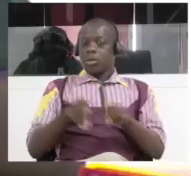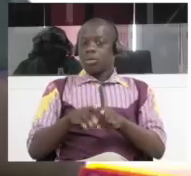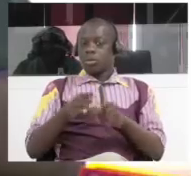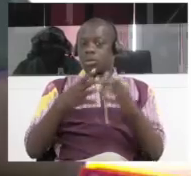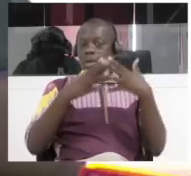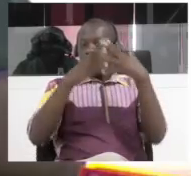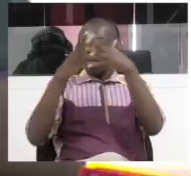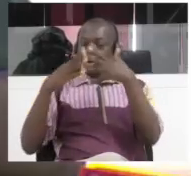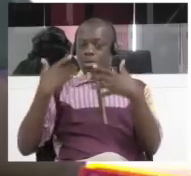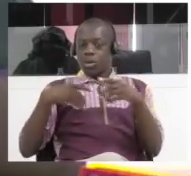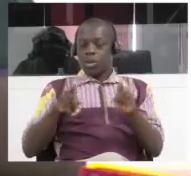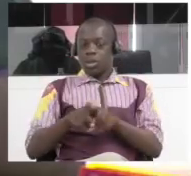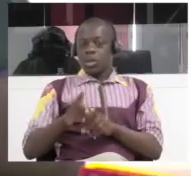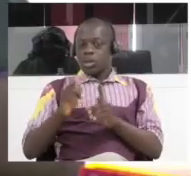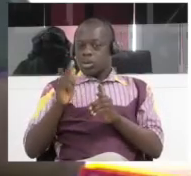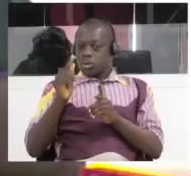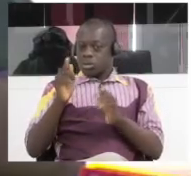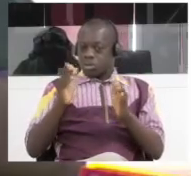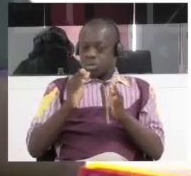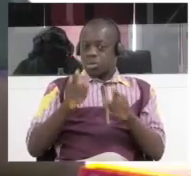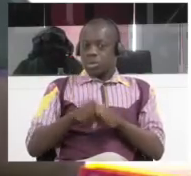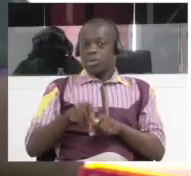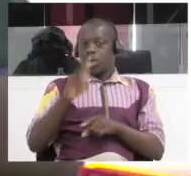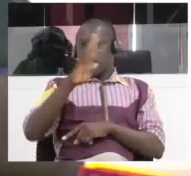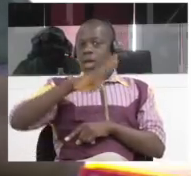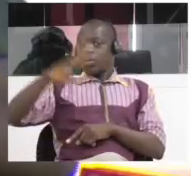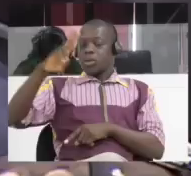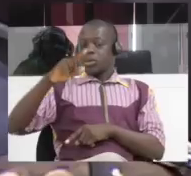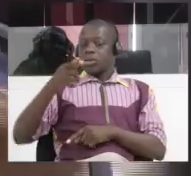more advanced than the one we were getting from the Nigerians.